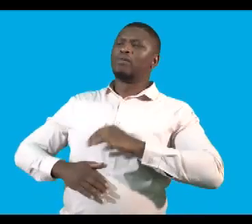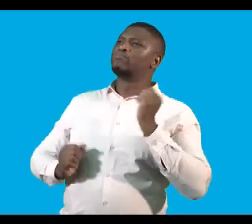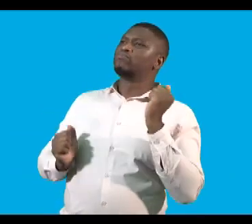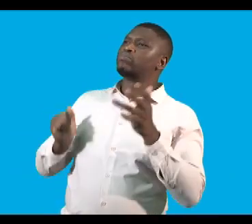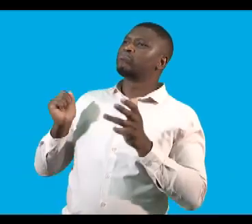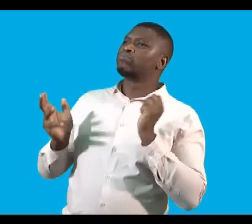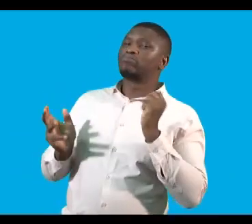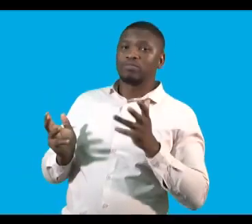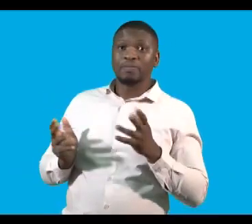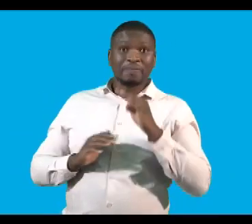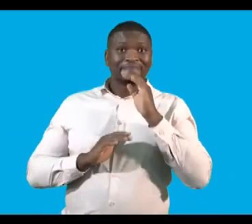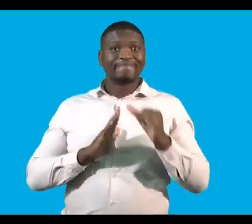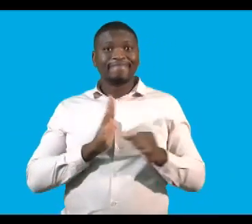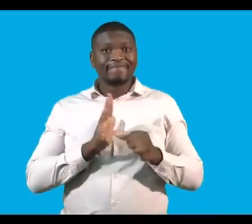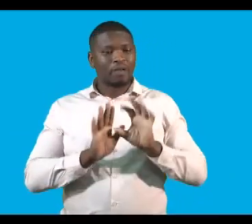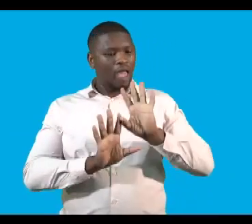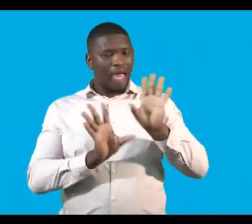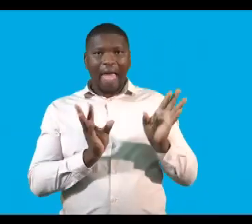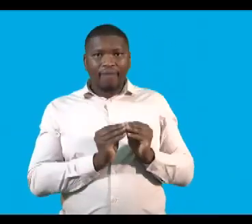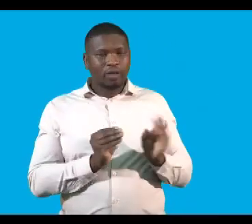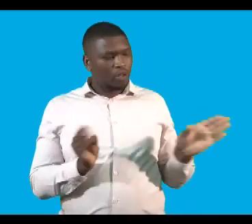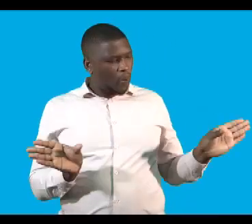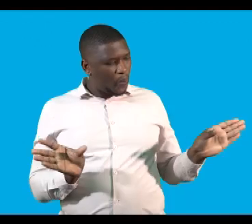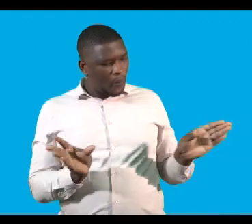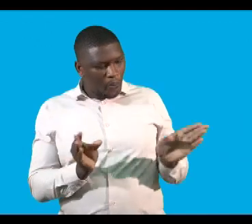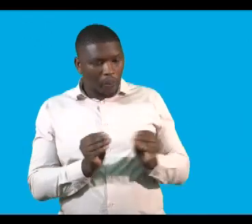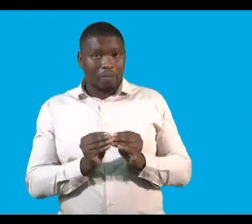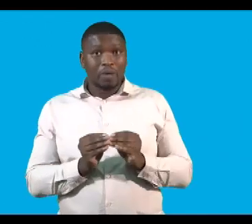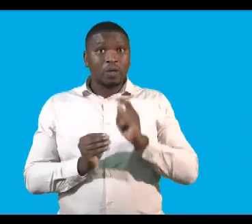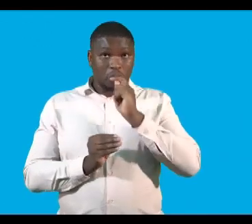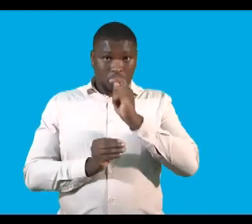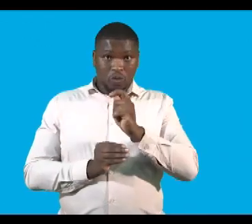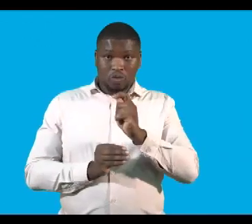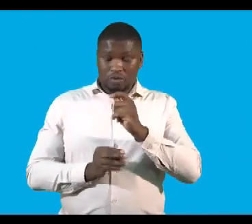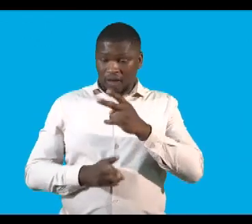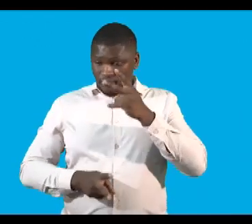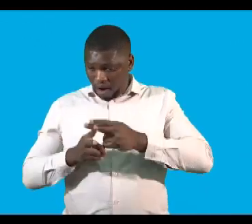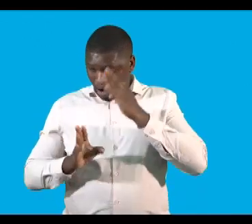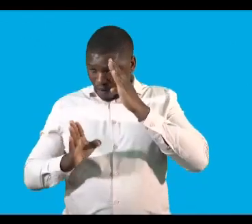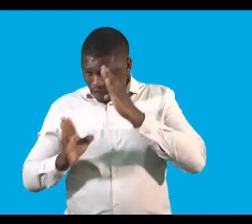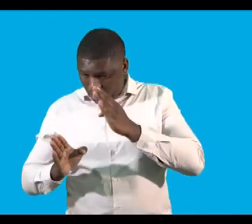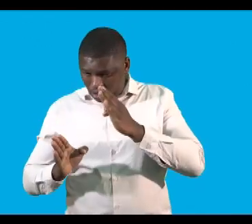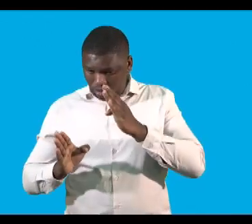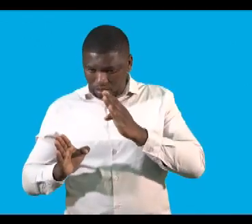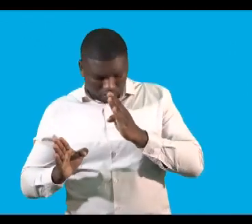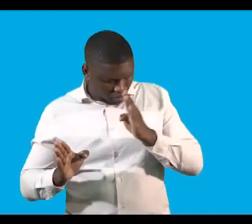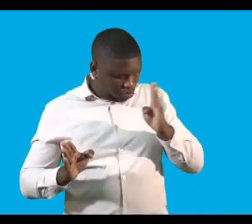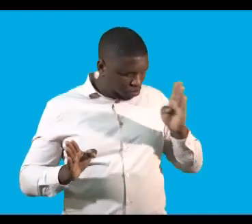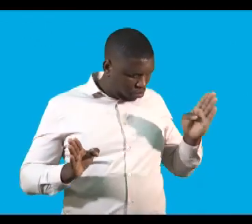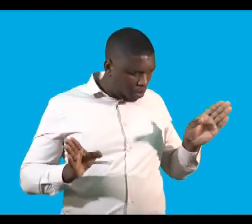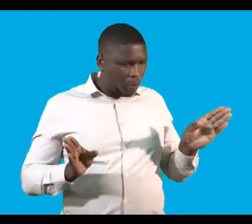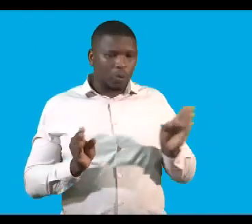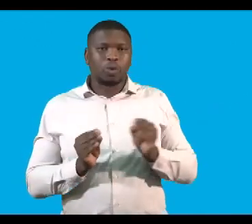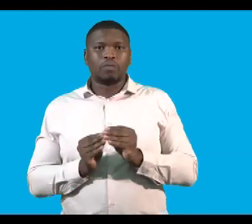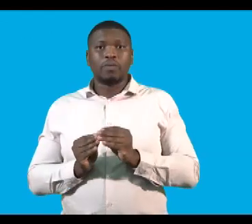the entire cartoon. Your focus must be the final frame, but take into consideration. Jeremy is very calm,